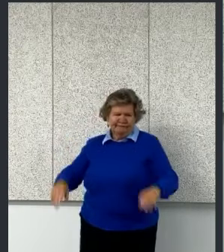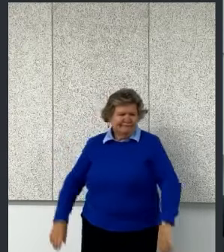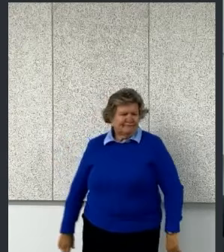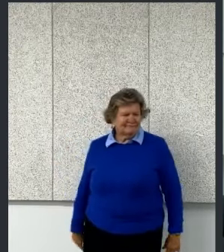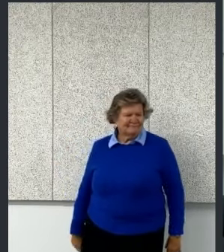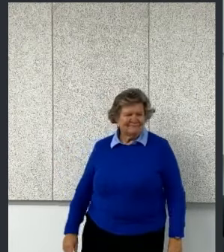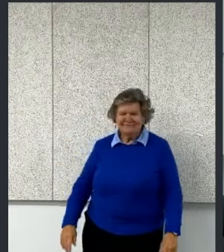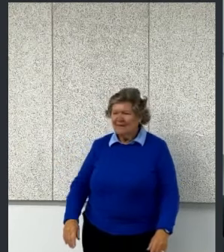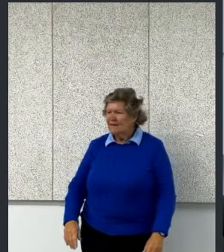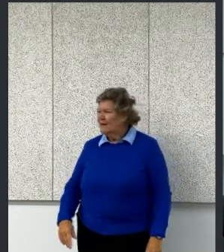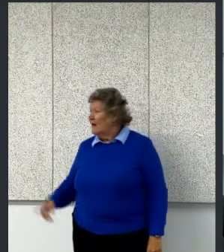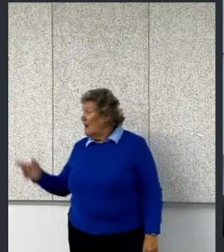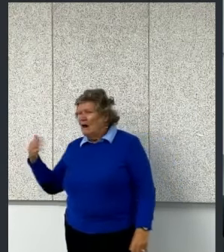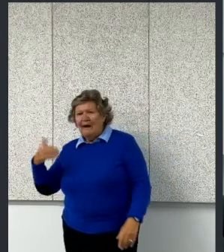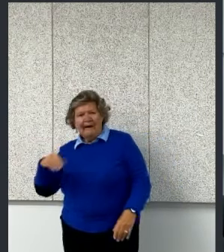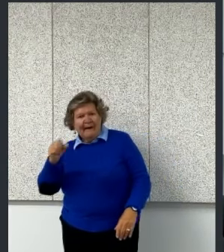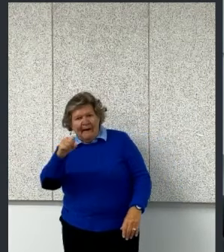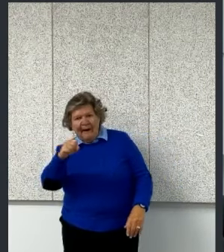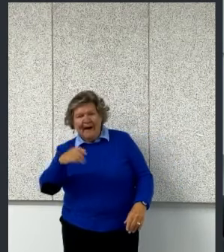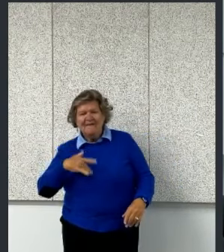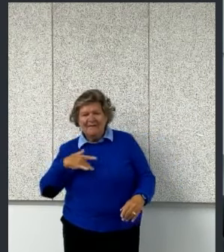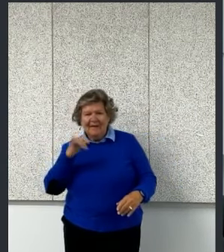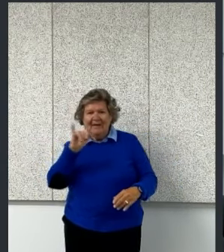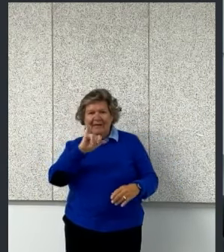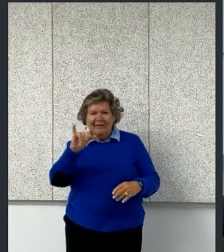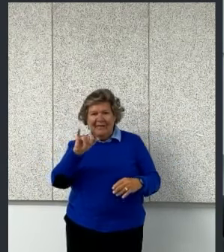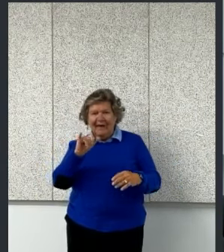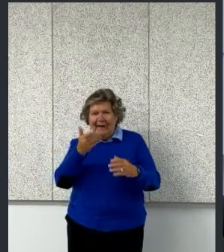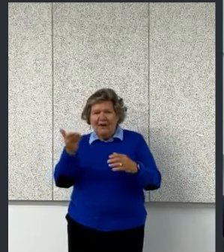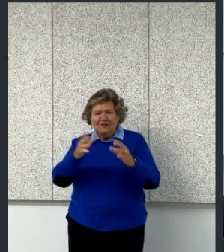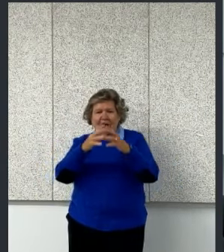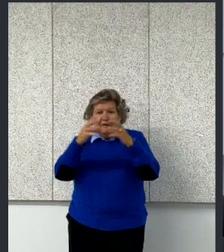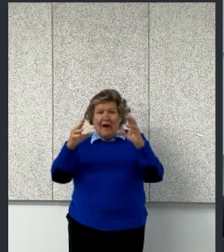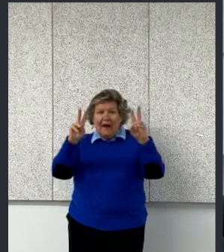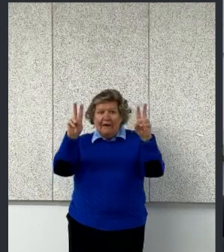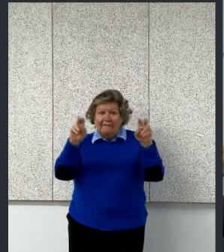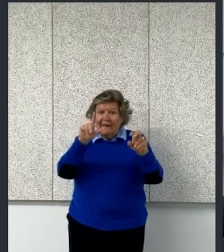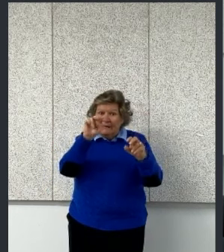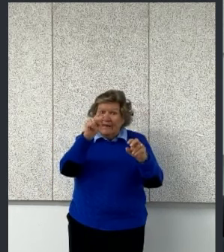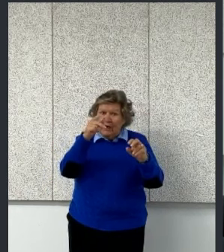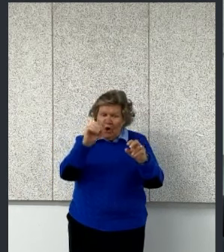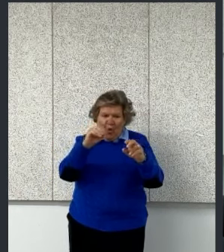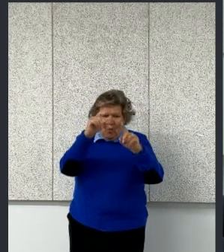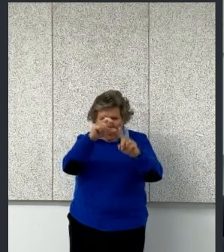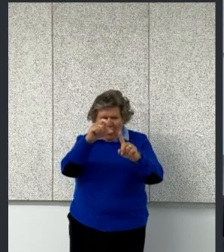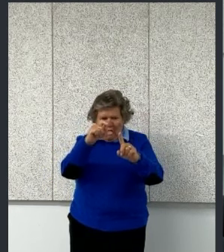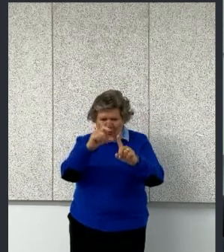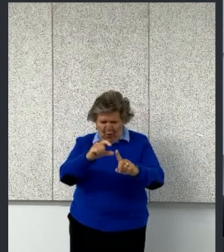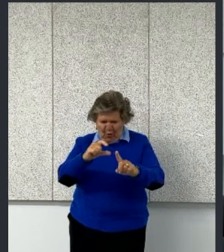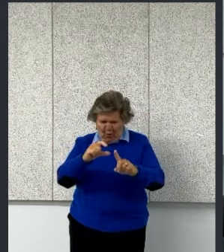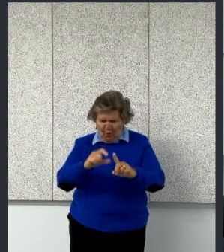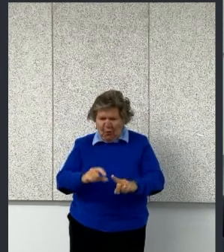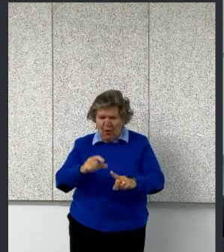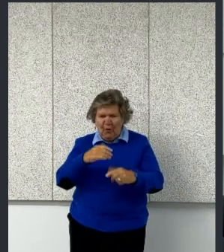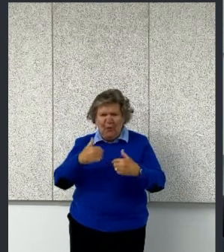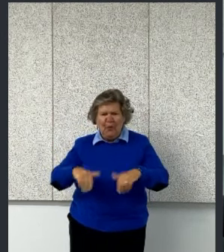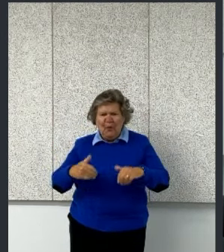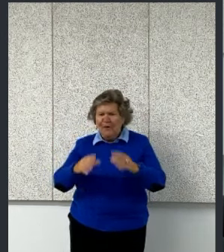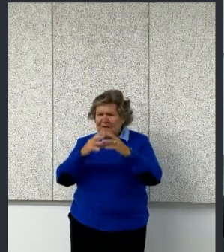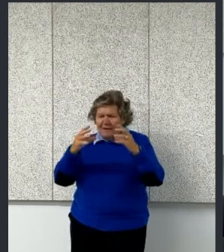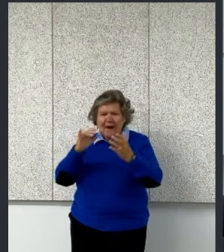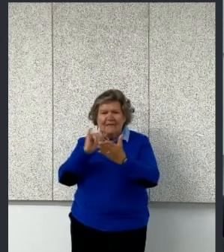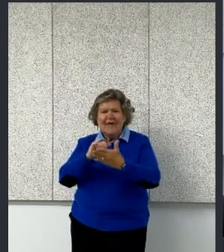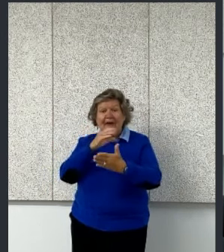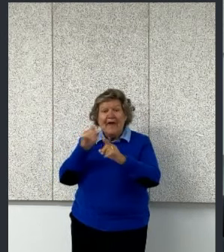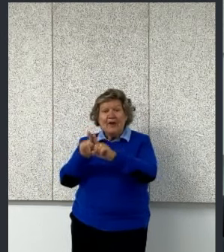I've done that. Yeah. Yeah, I do feel like there is so much like lingo. Mm-hmm. Both in the funder space, right? Mm-hmm. Like there's a lot of lingo in philanthropy, and there's also so